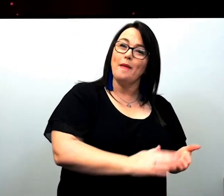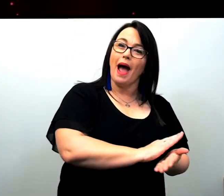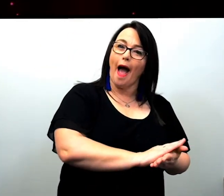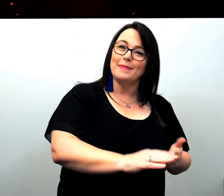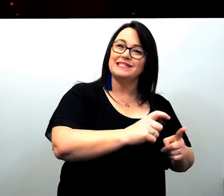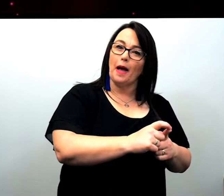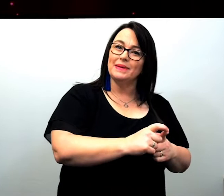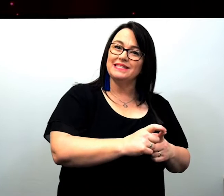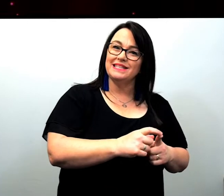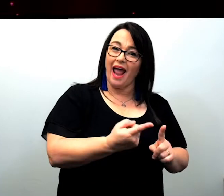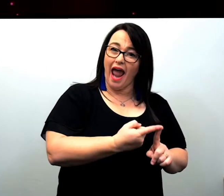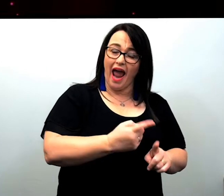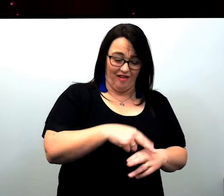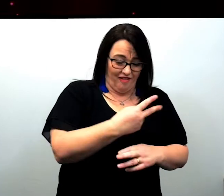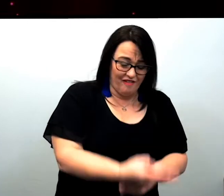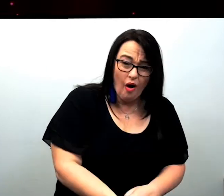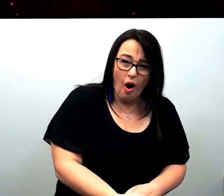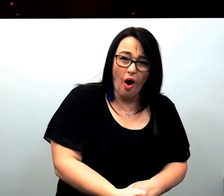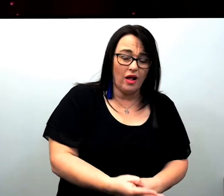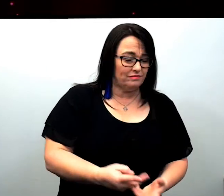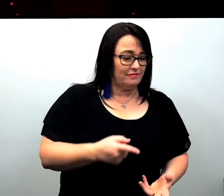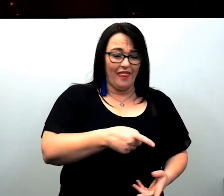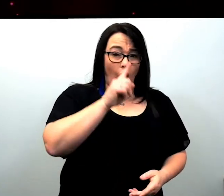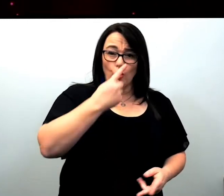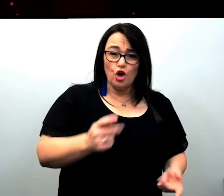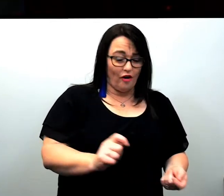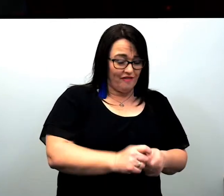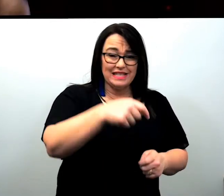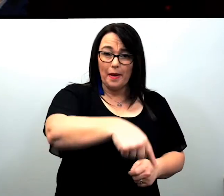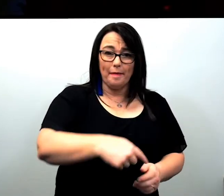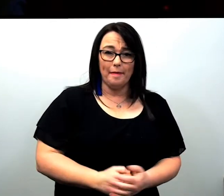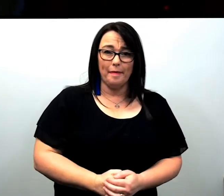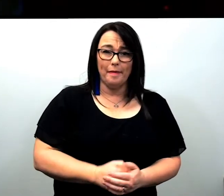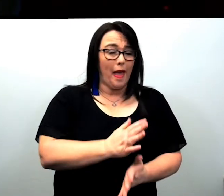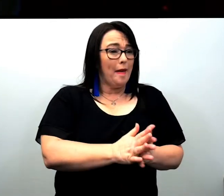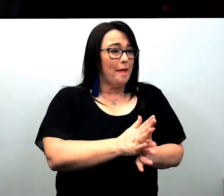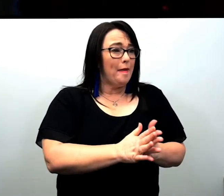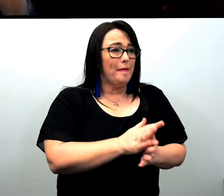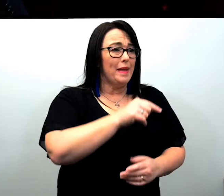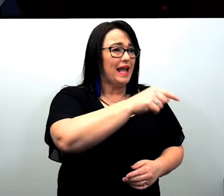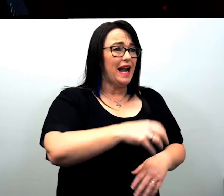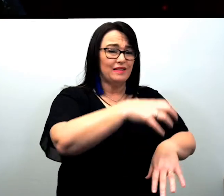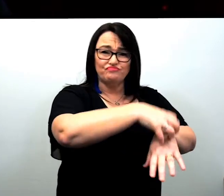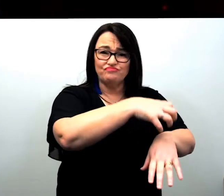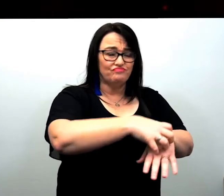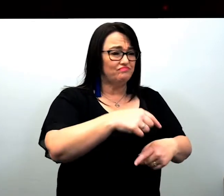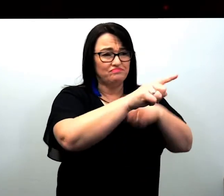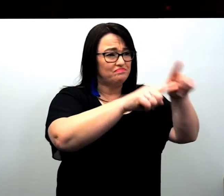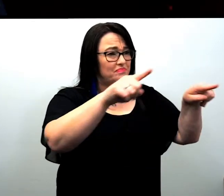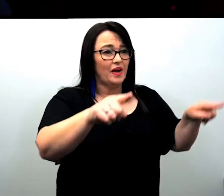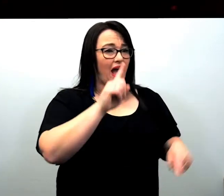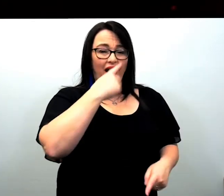words, all the institutions we might depend upon will never give you vision. What gives you vision is understanding who